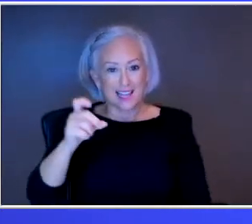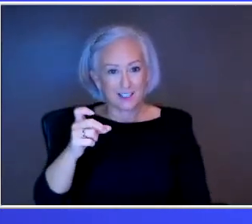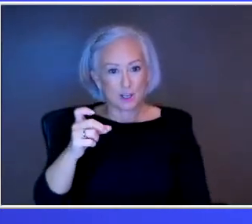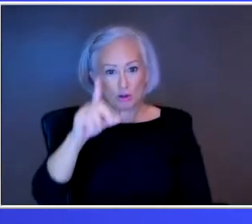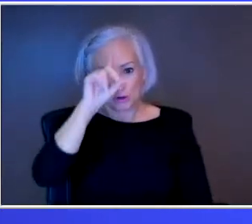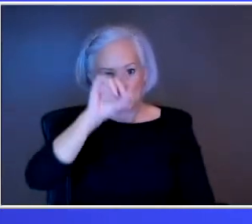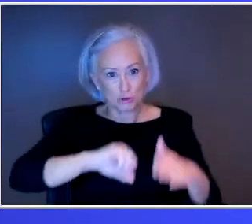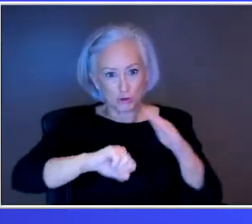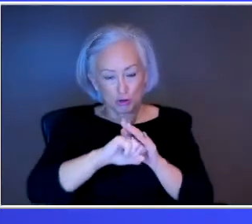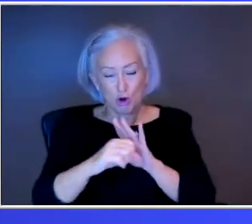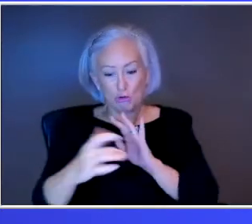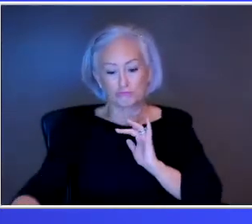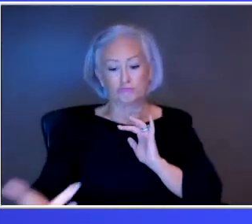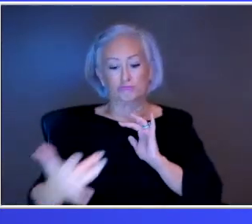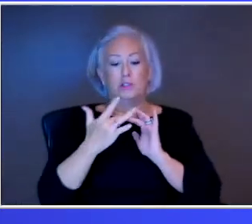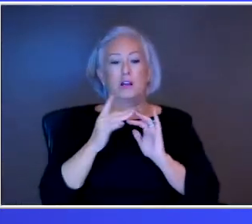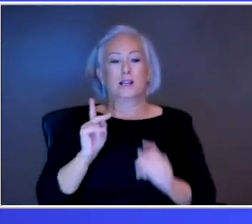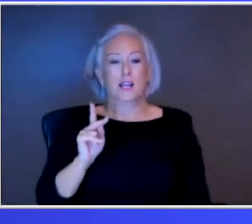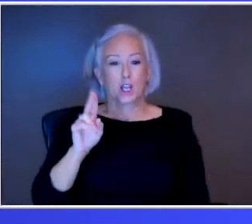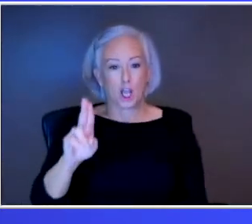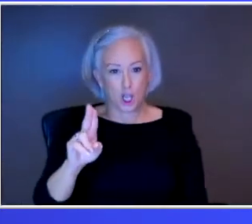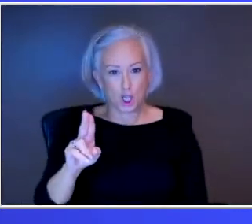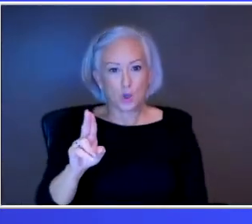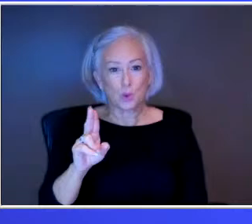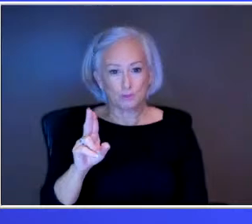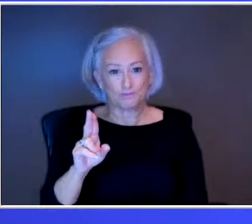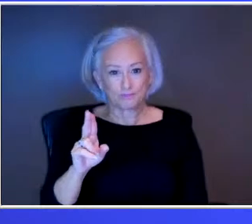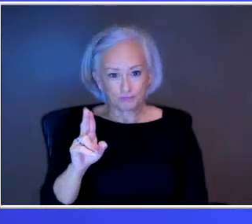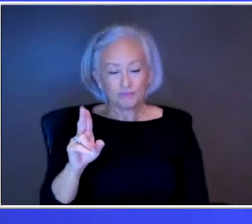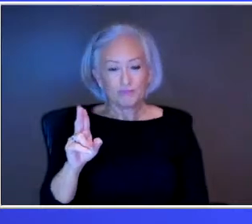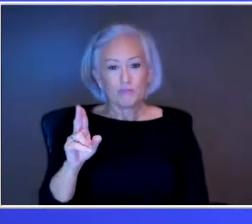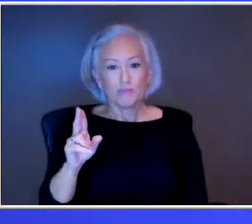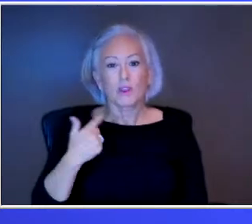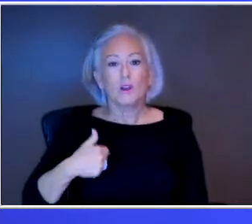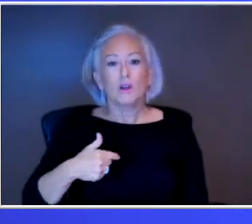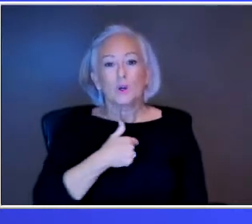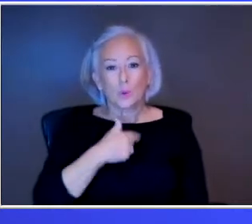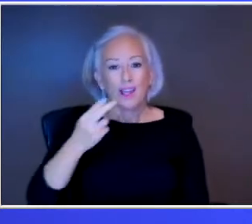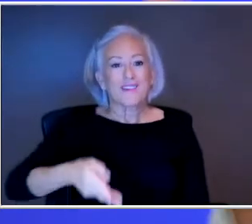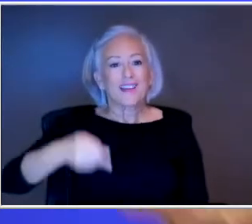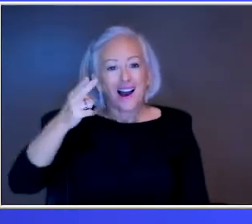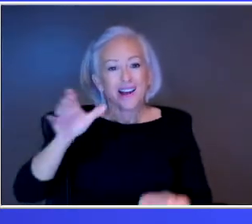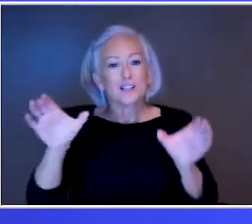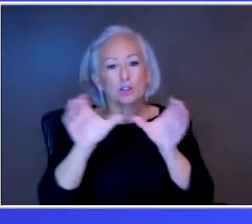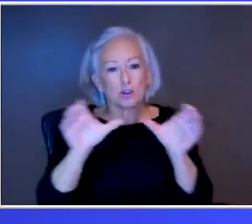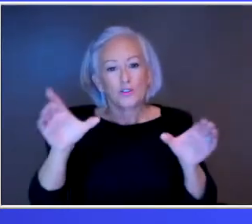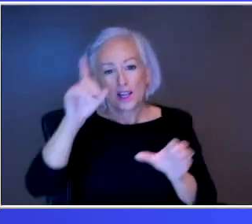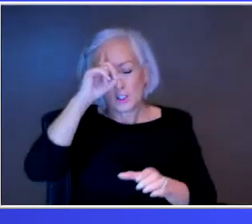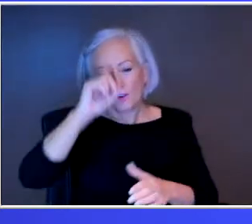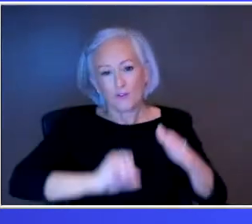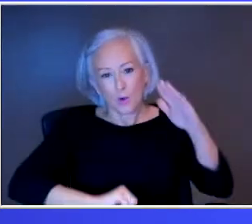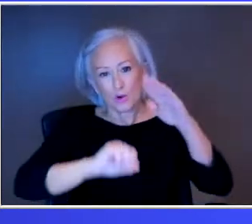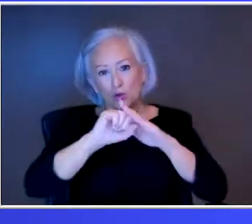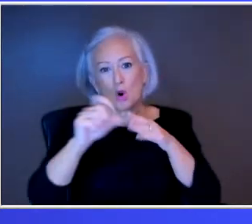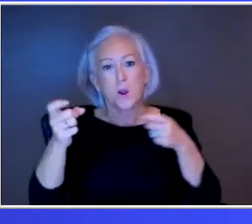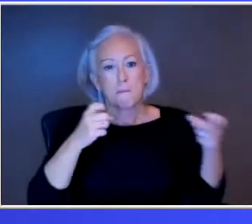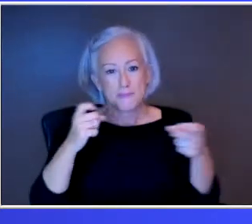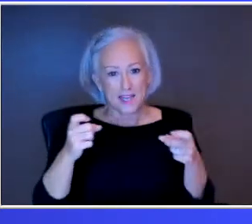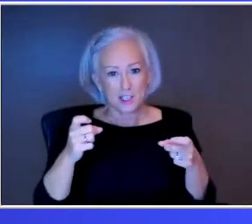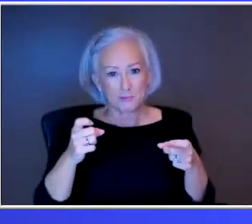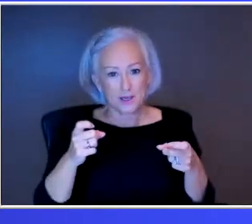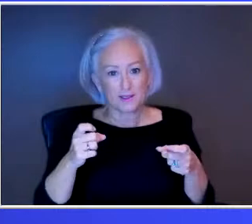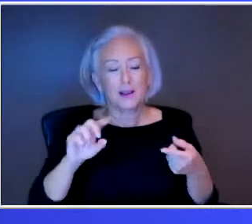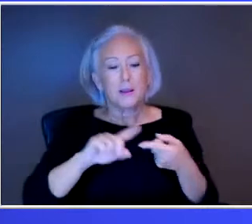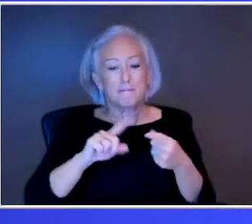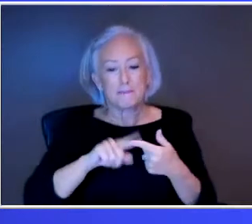and KU has the highest certification for stroke management, and so immediately the signals get sent out to everybody